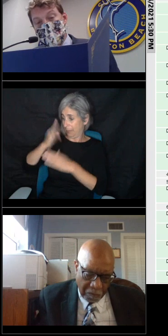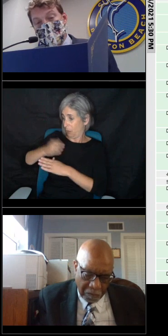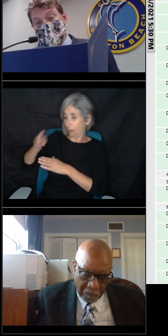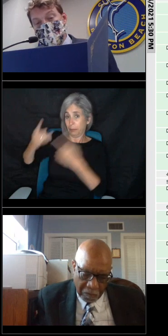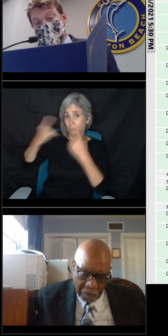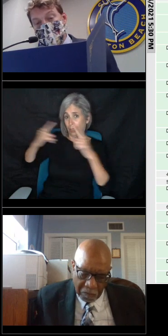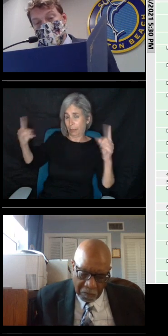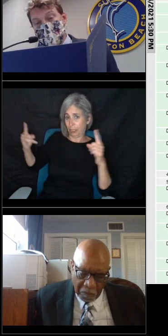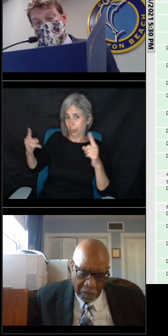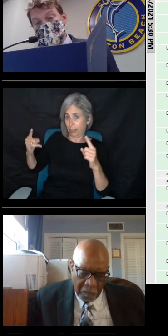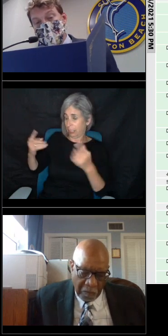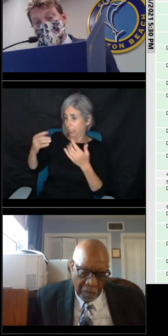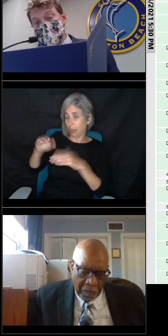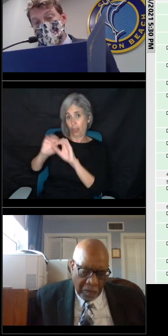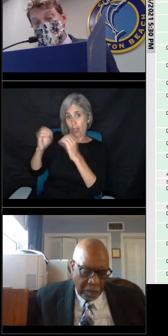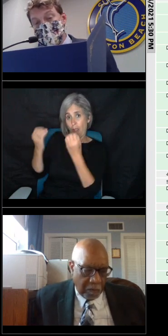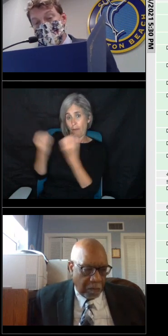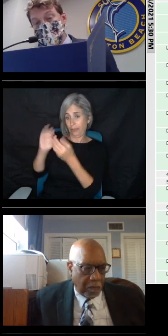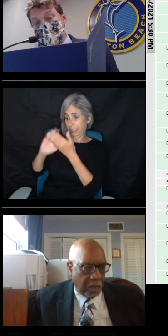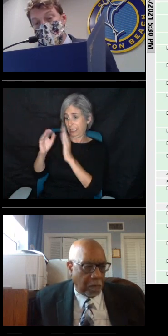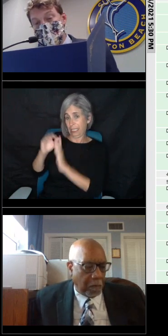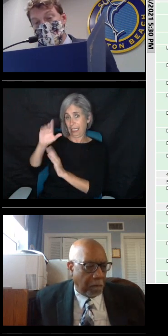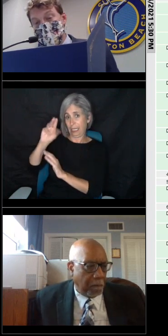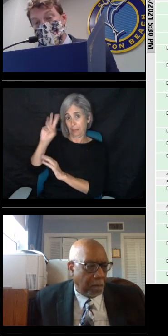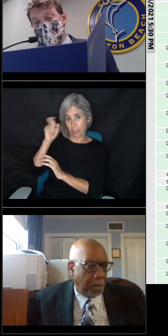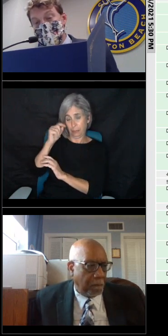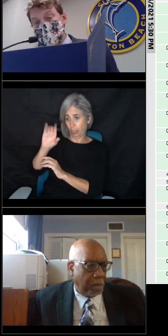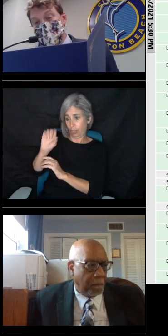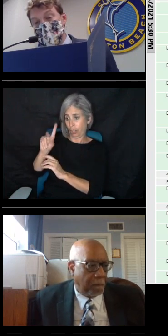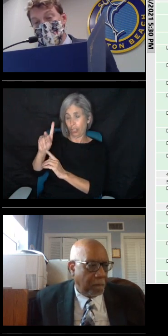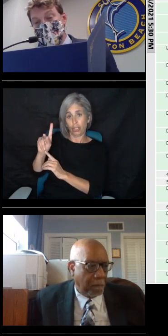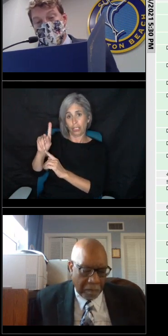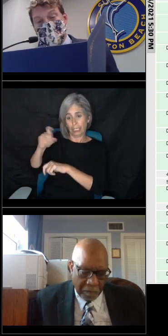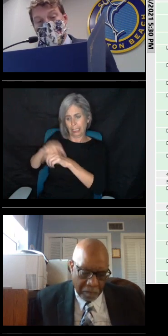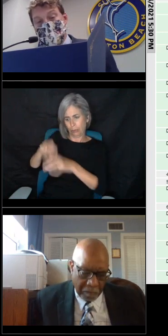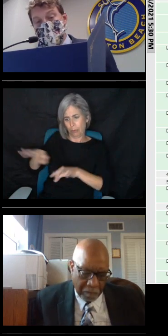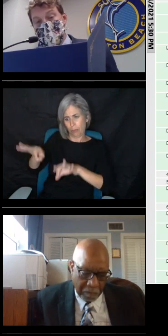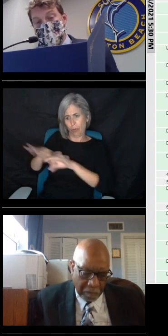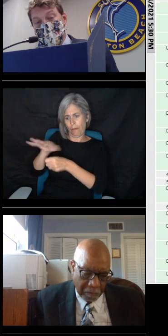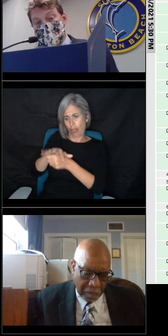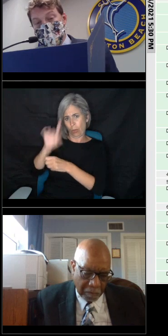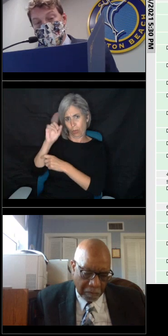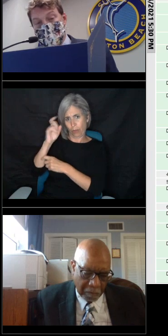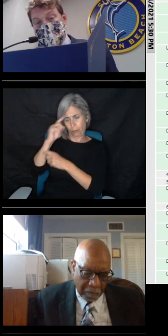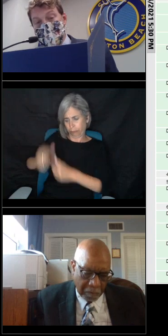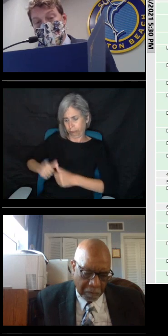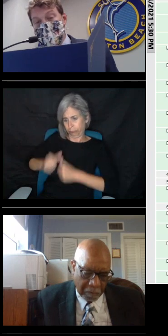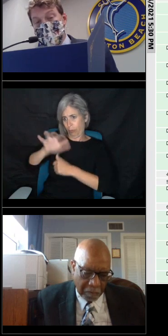Proclamation. Whereas the office of the municipal clerk, a time-honored and vital part of local governments, exists